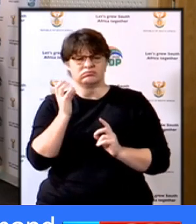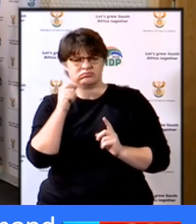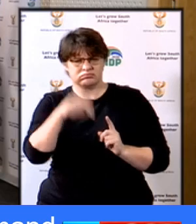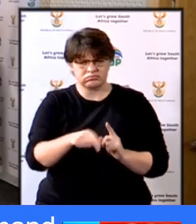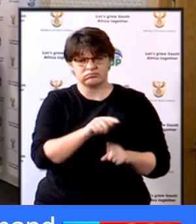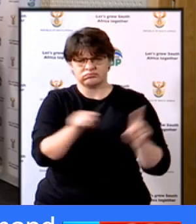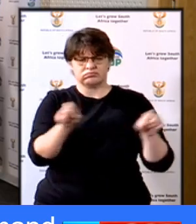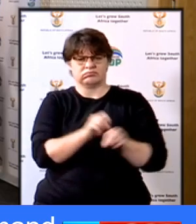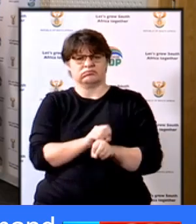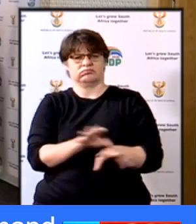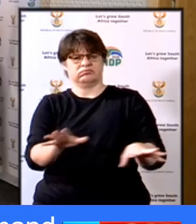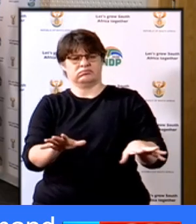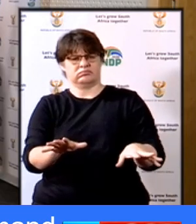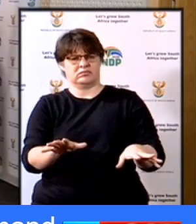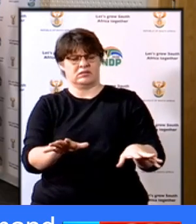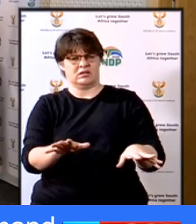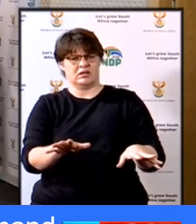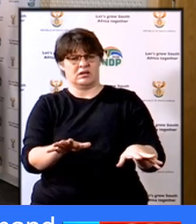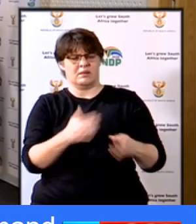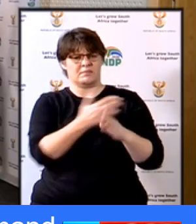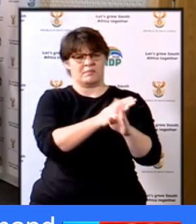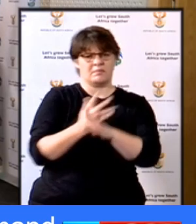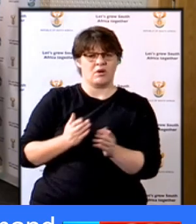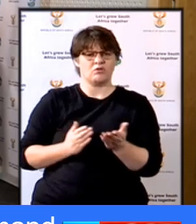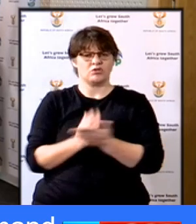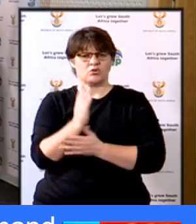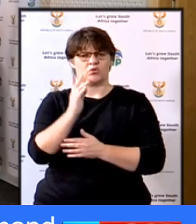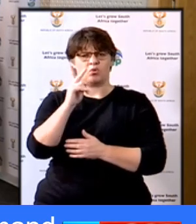of infections?